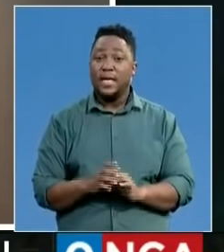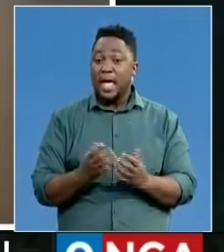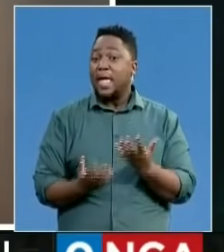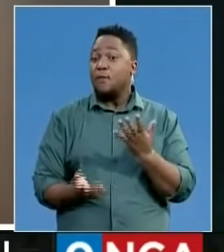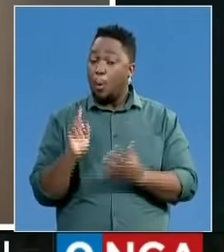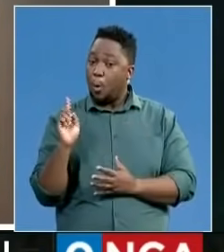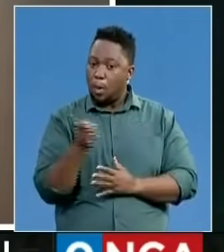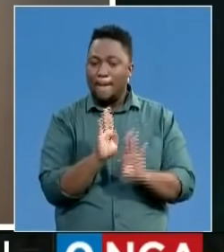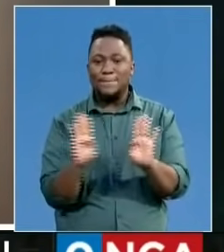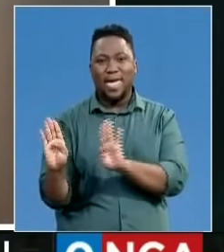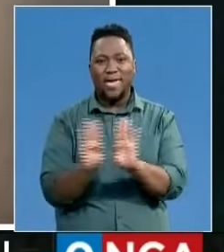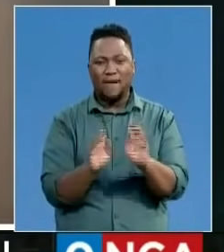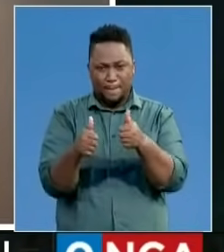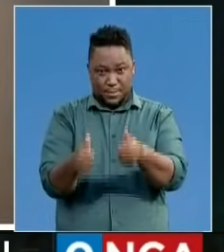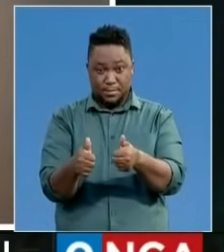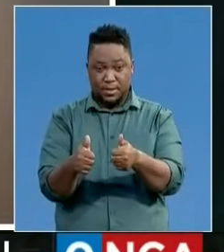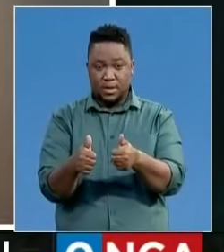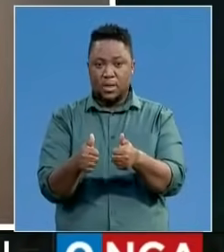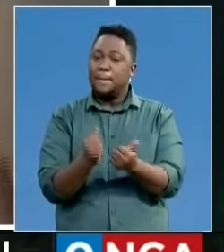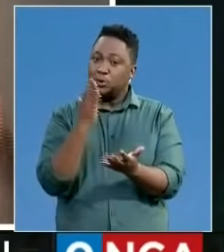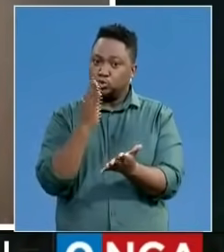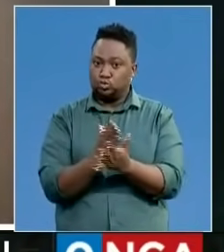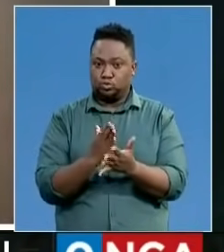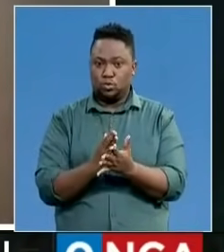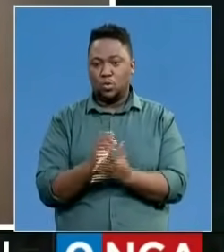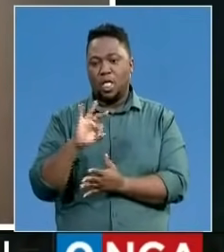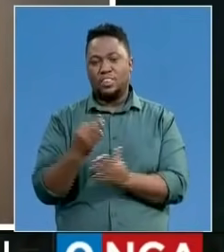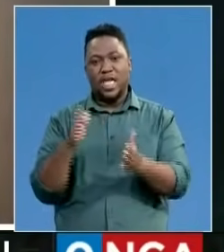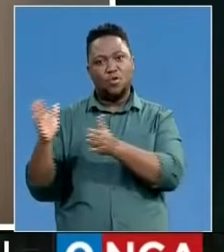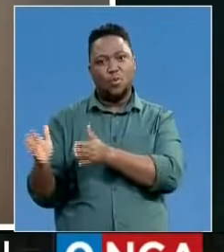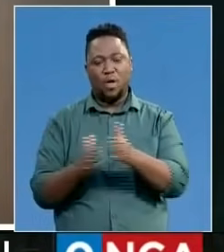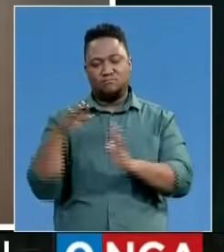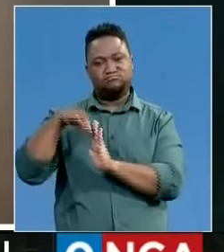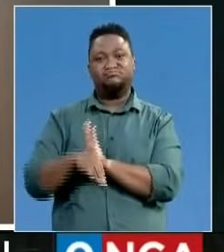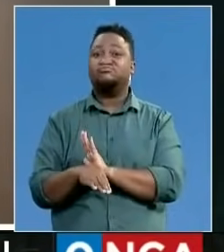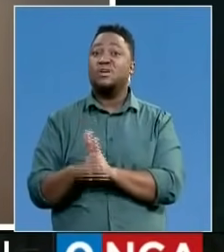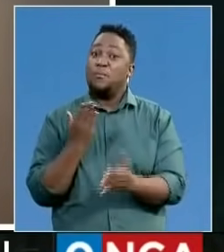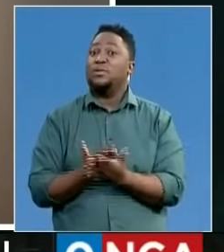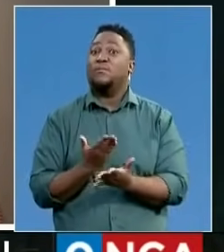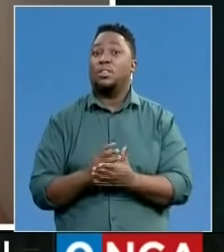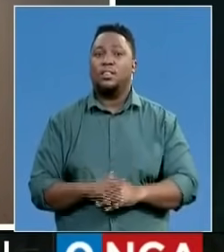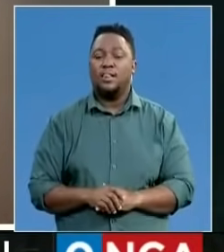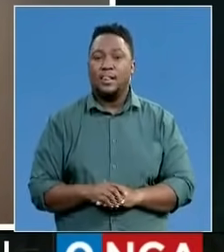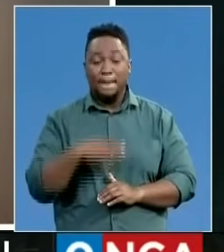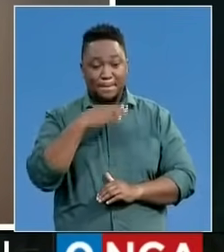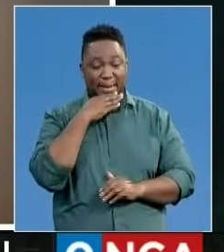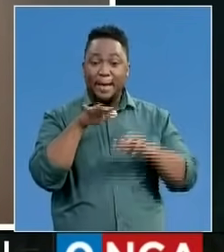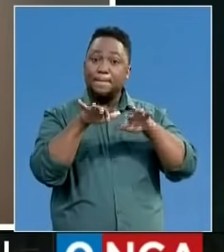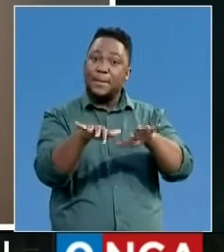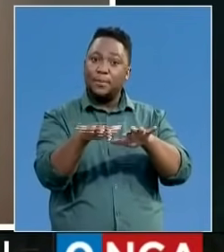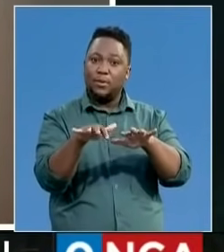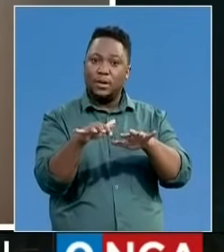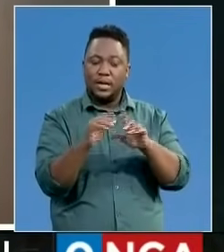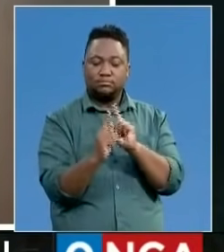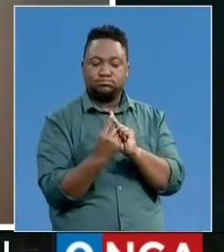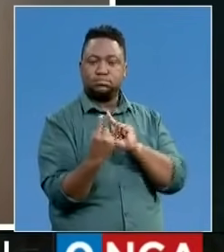behave in the way that we should, delay the third wave and flatten the third wave. And it's really just about people